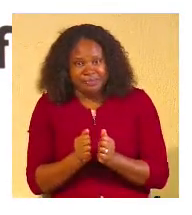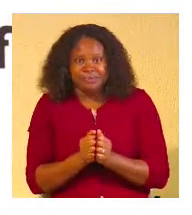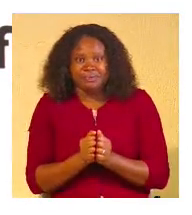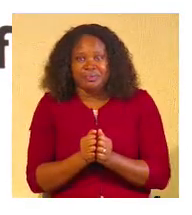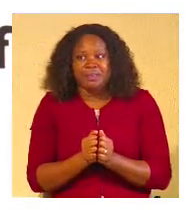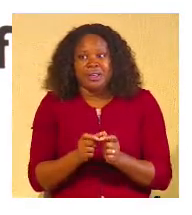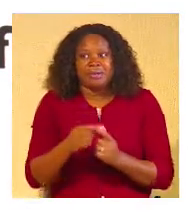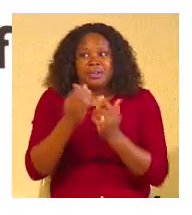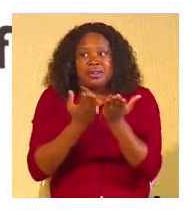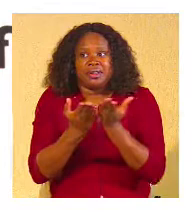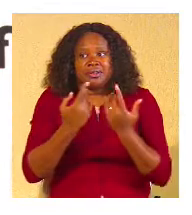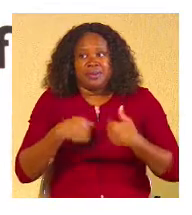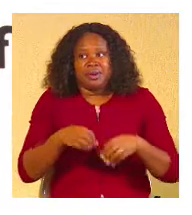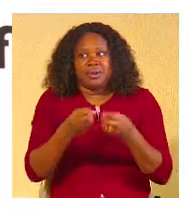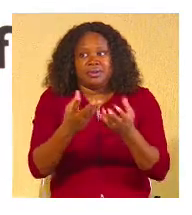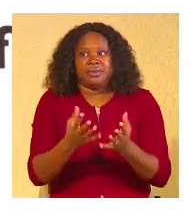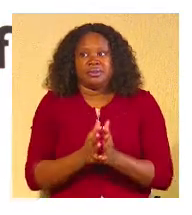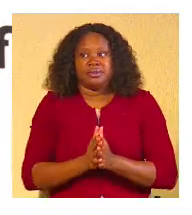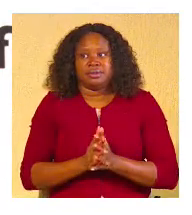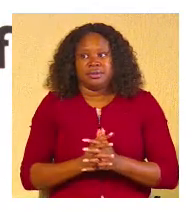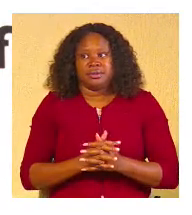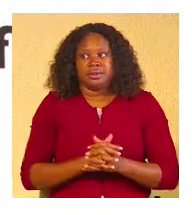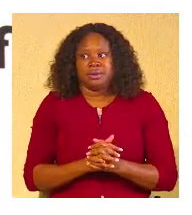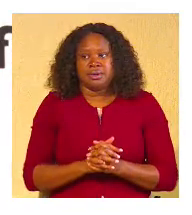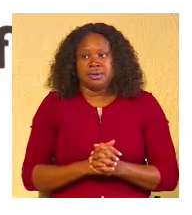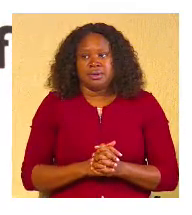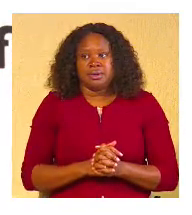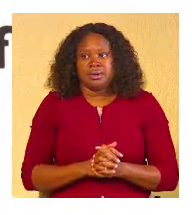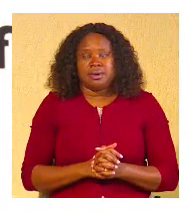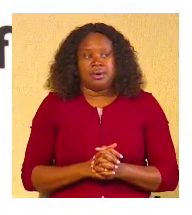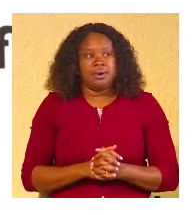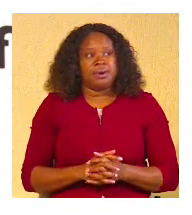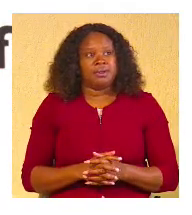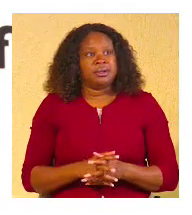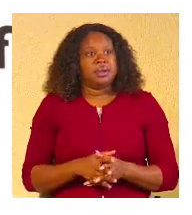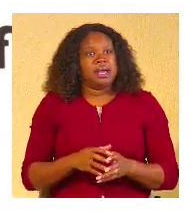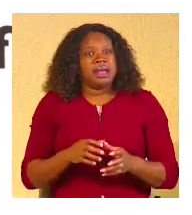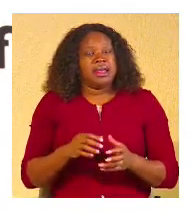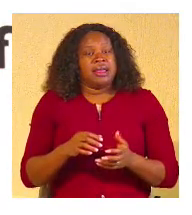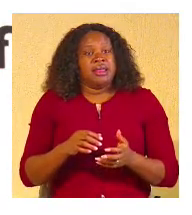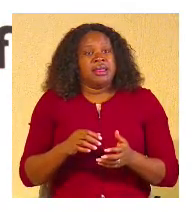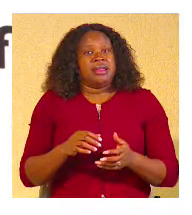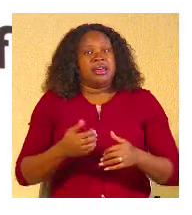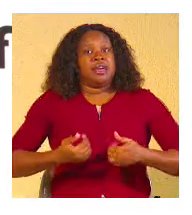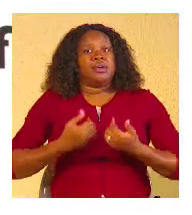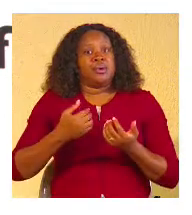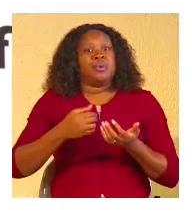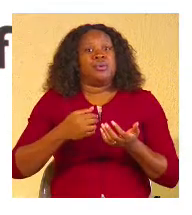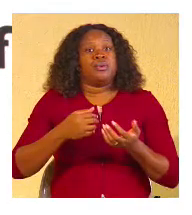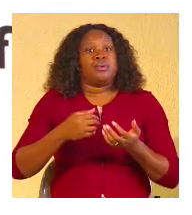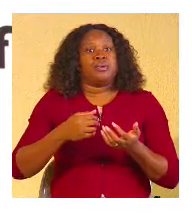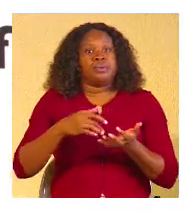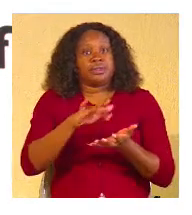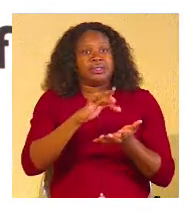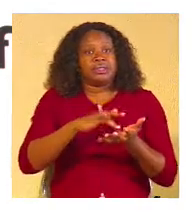provide to our youth. So unfortunately now we have closed our multiple youth resource centers